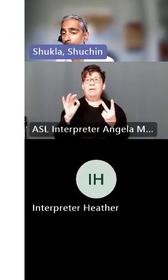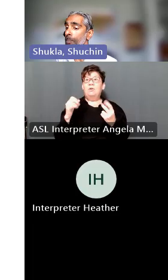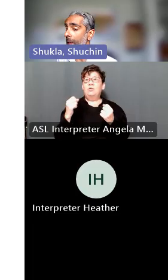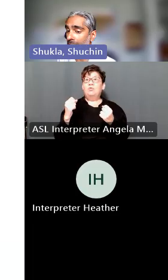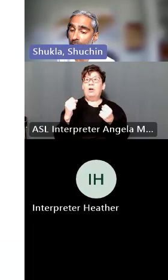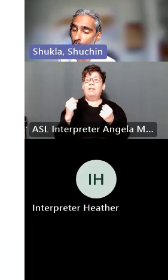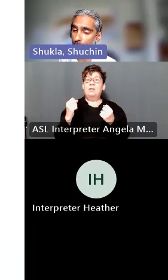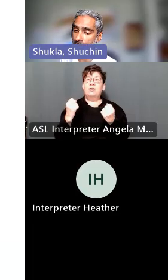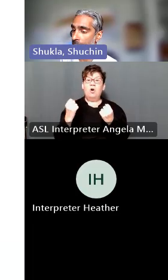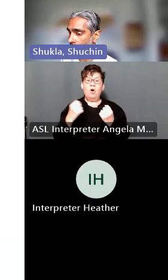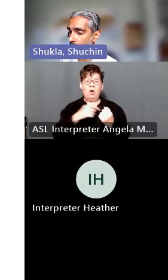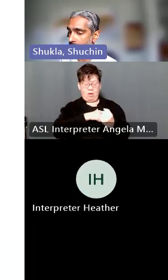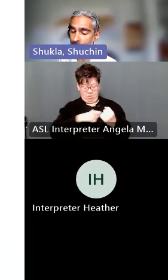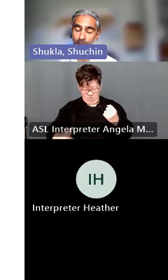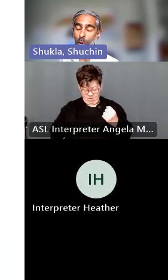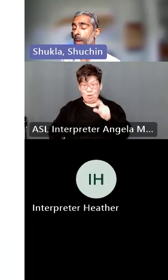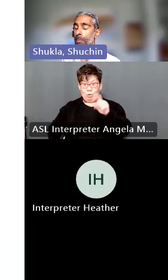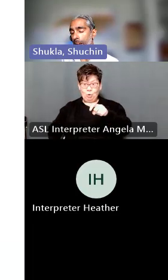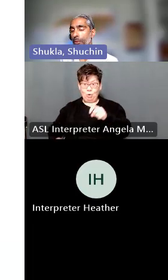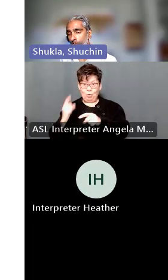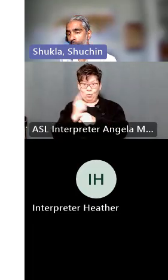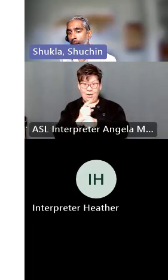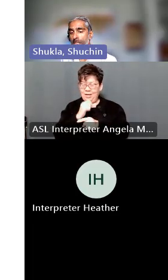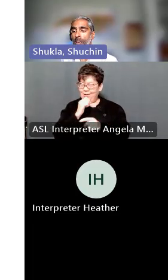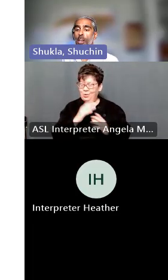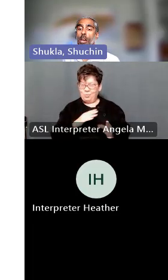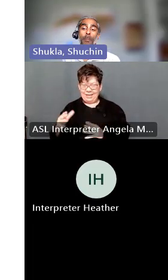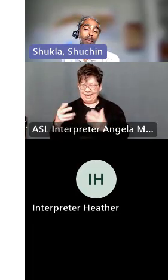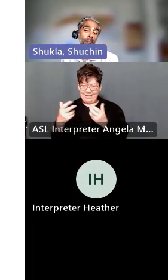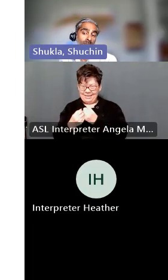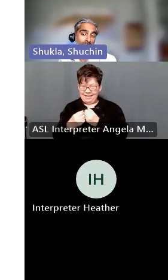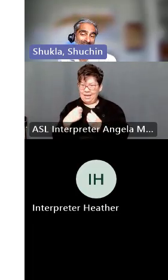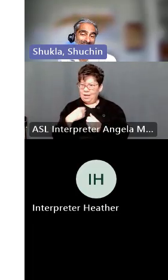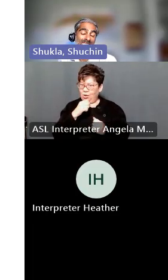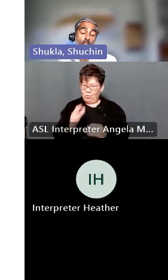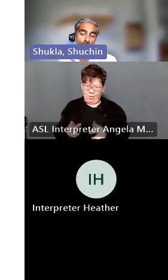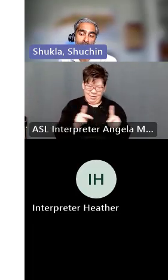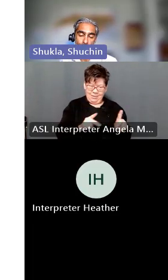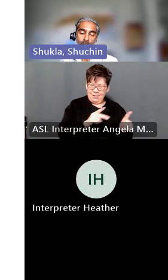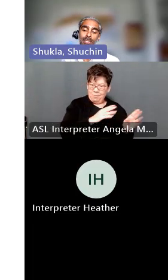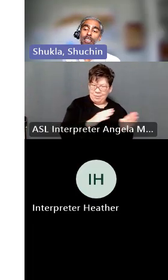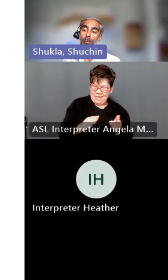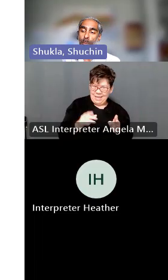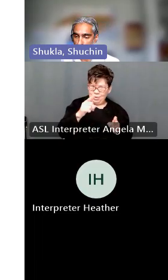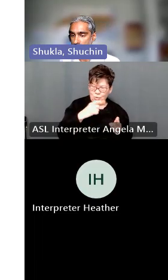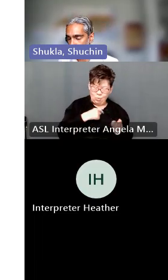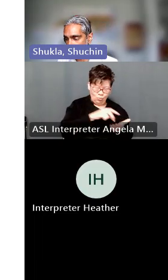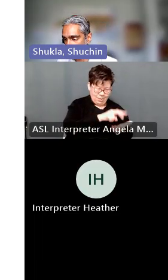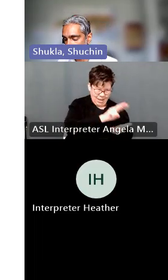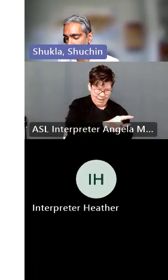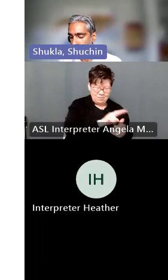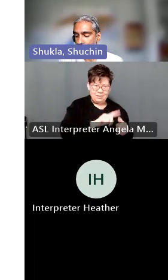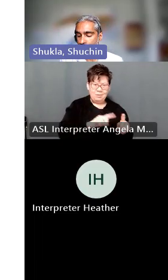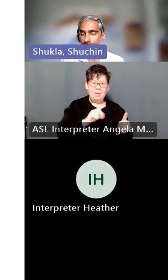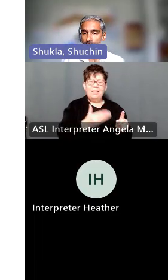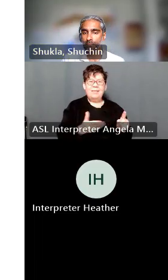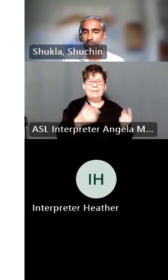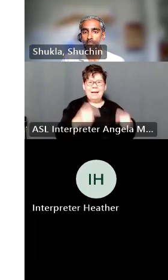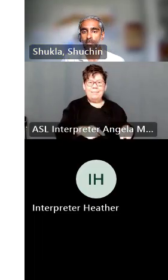seatbelt on. I'm not planning for you to get in a car accident, nor am I planning for you to relapse, but stuff happens, so put your seatbelt